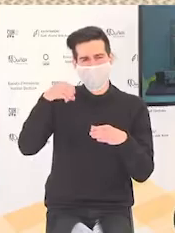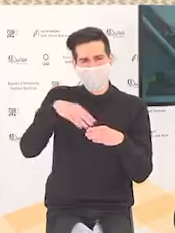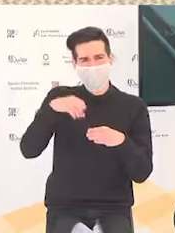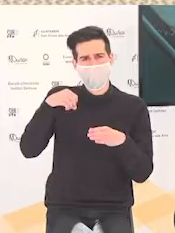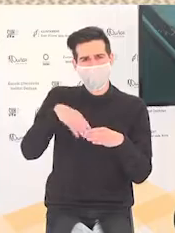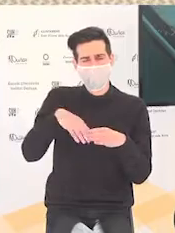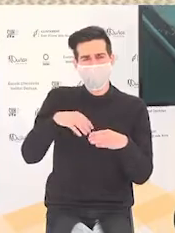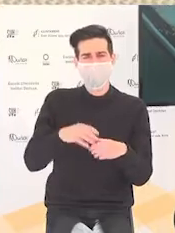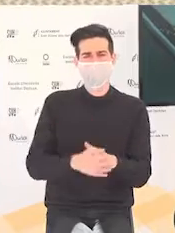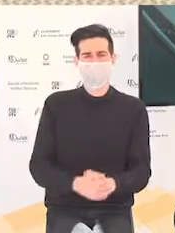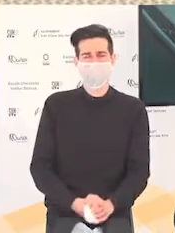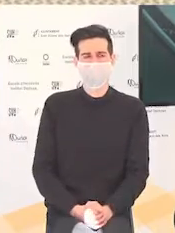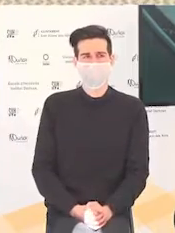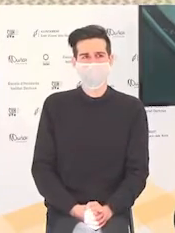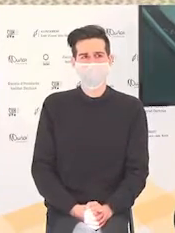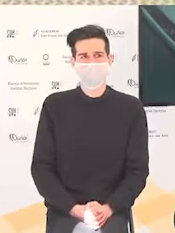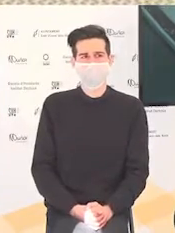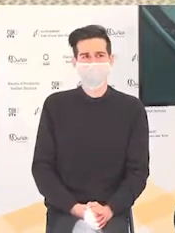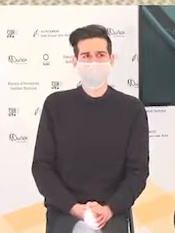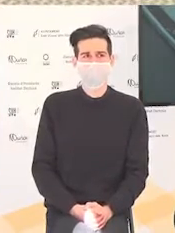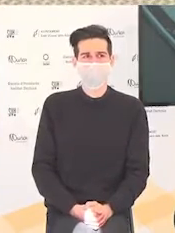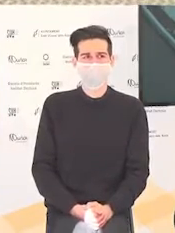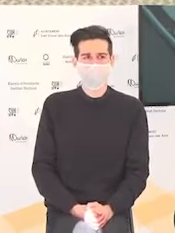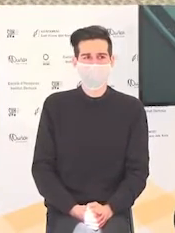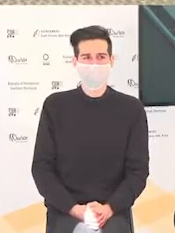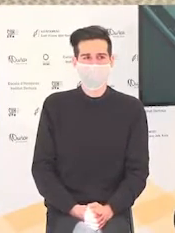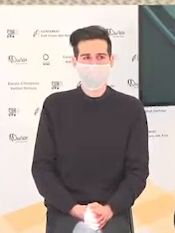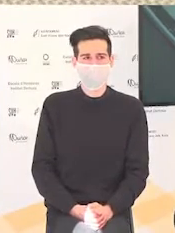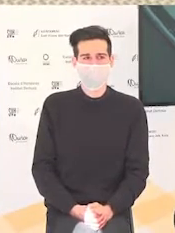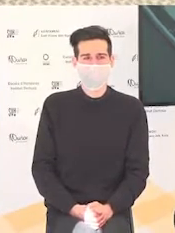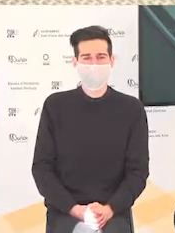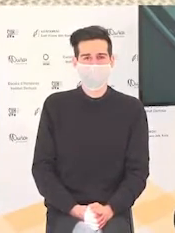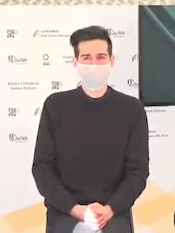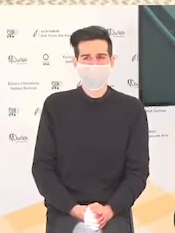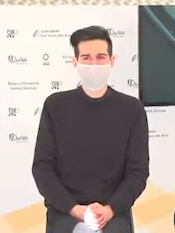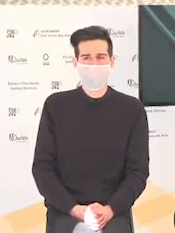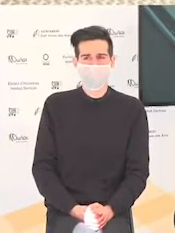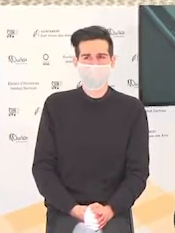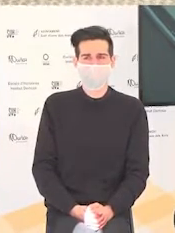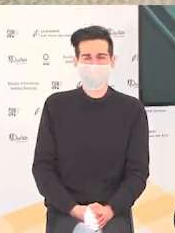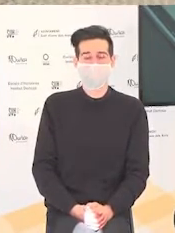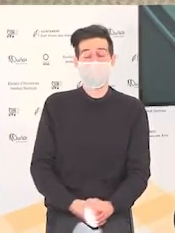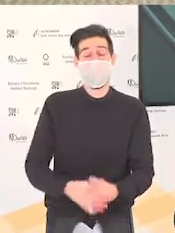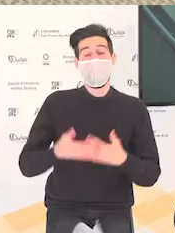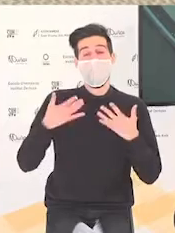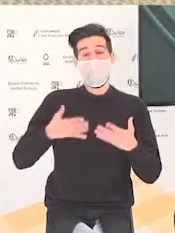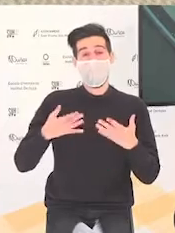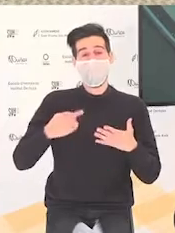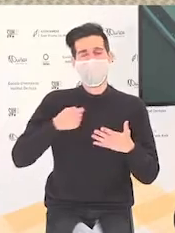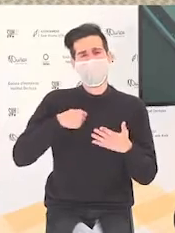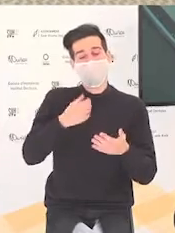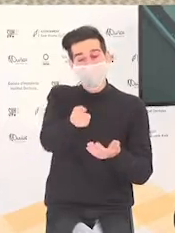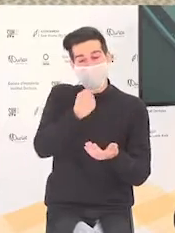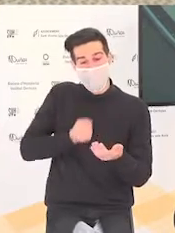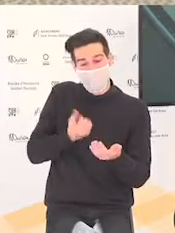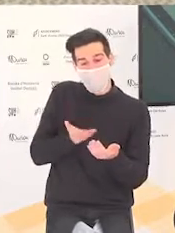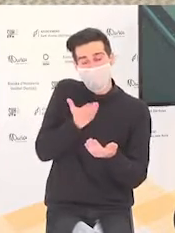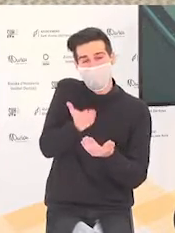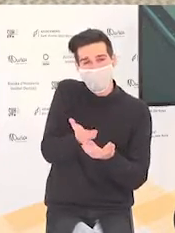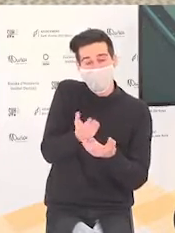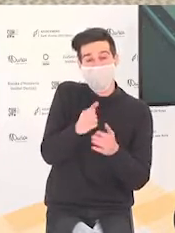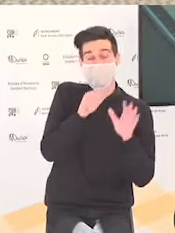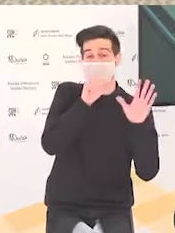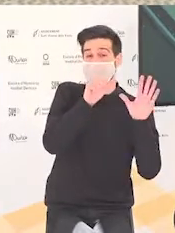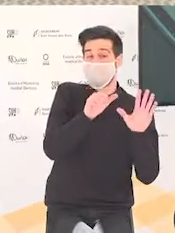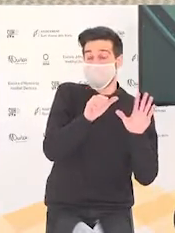Then I'm going to bake at 70 degrees for about 7 to 8 hours. Ahora lo voy a cocer en el horno entre 6 y